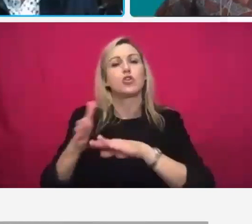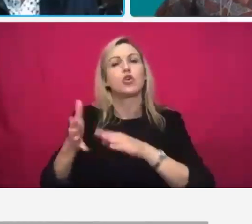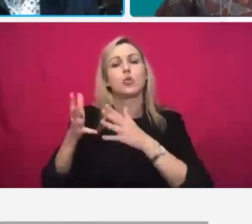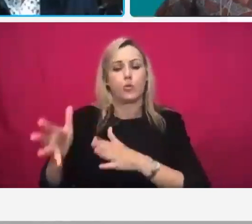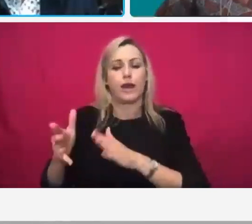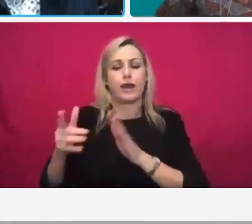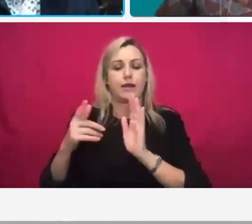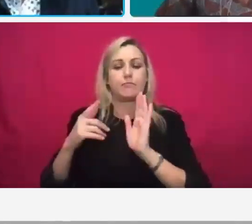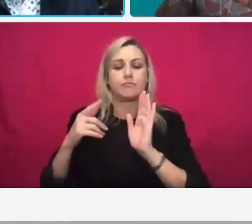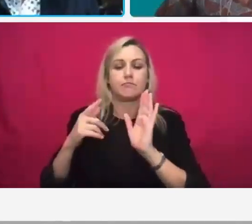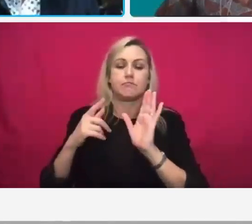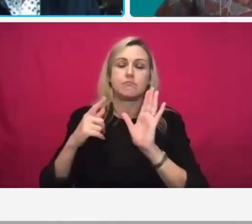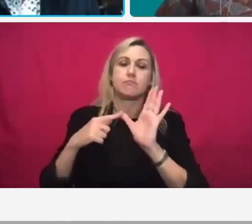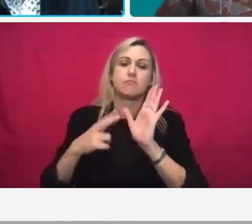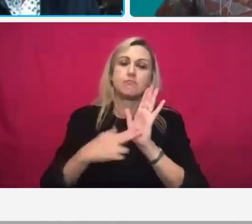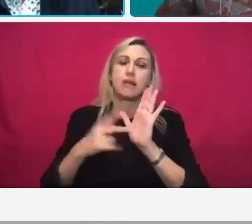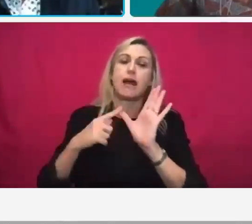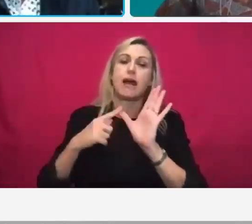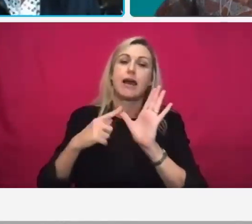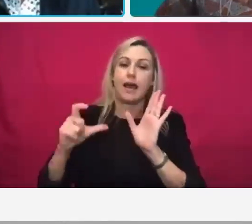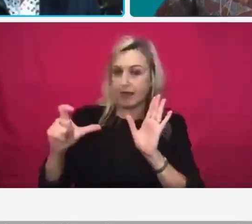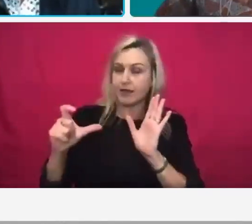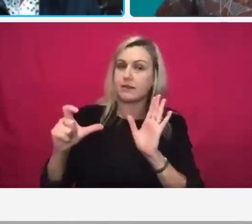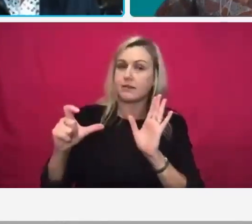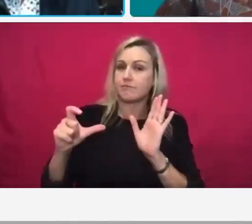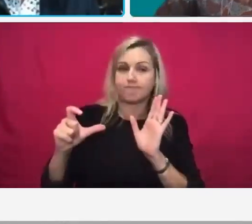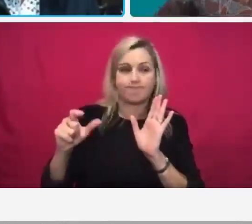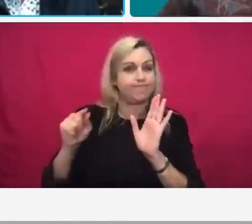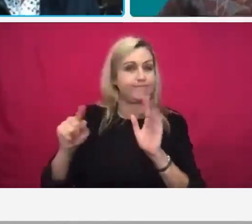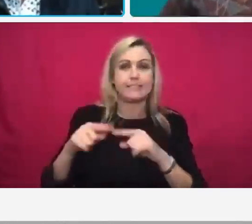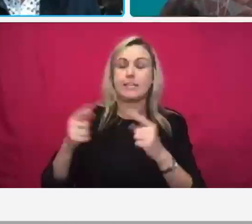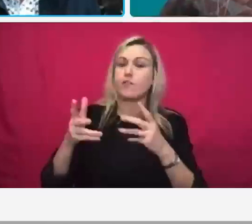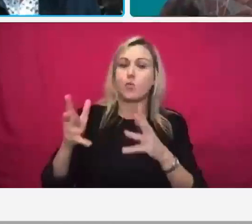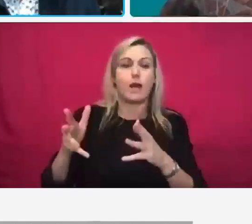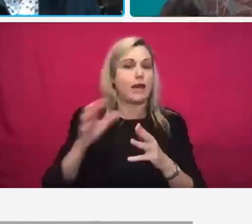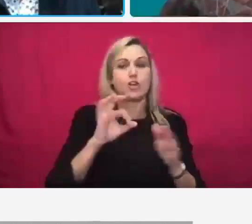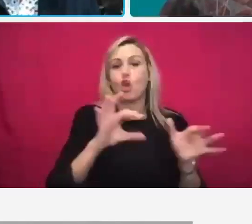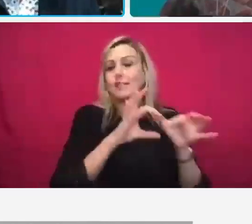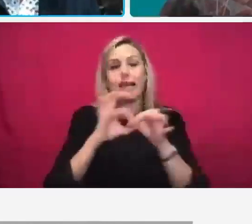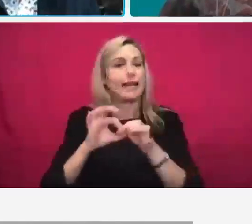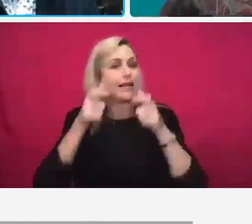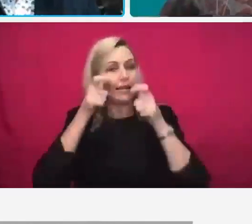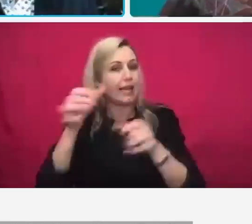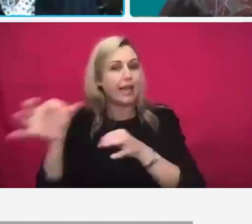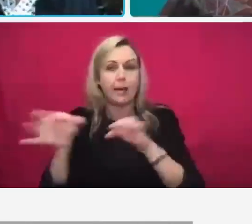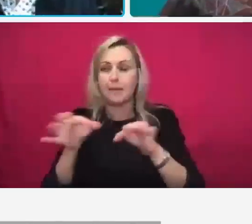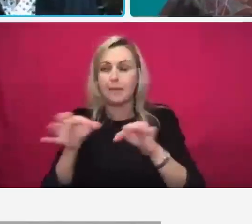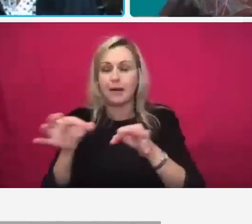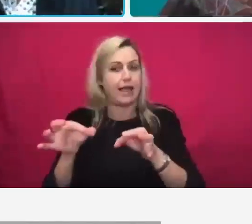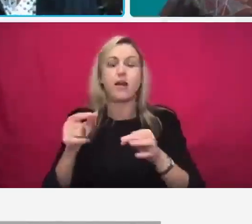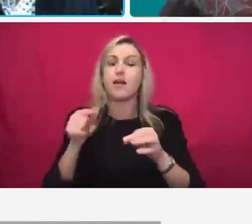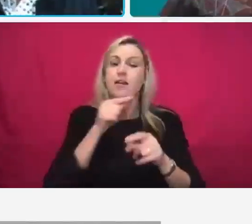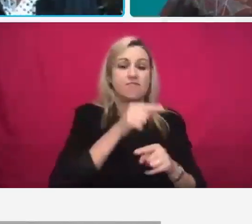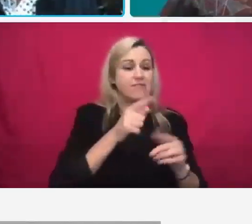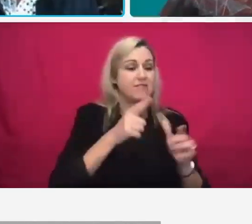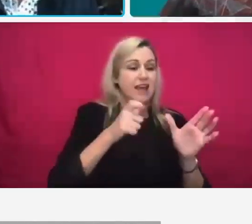now. But ANAC is not designed to lead directly to a care plan. It's designed to get the right funding to the resident